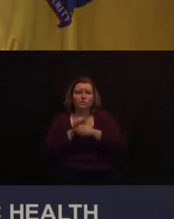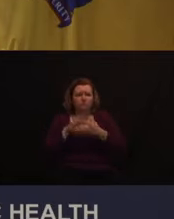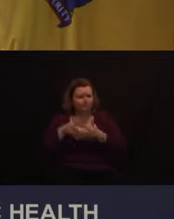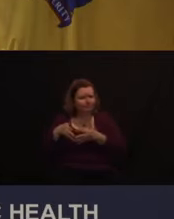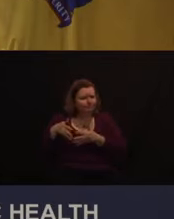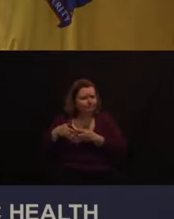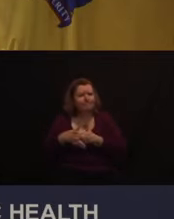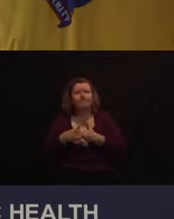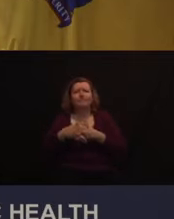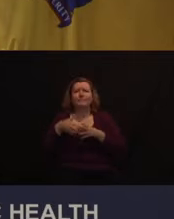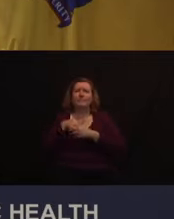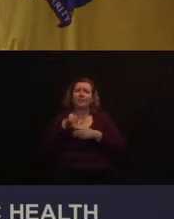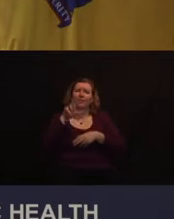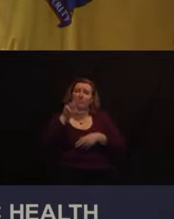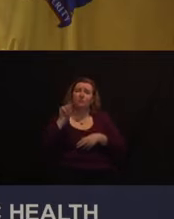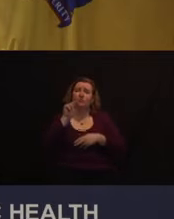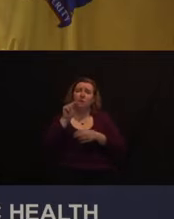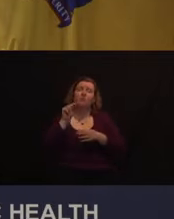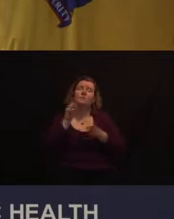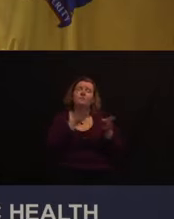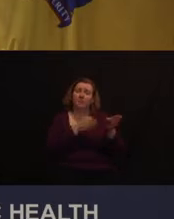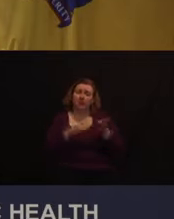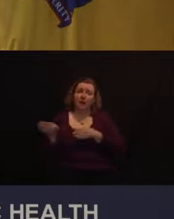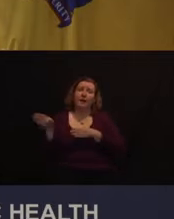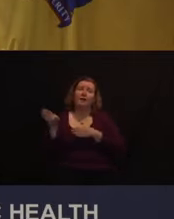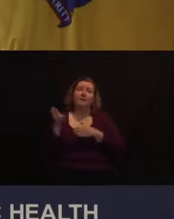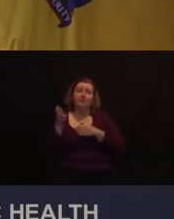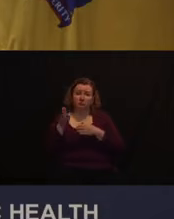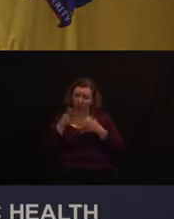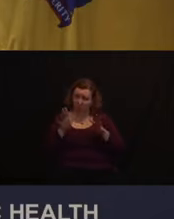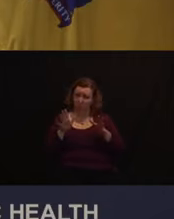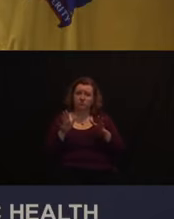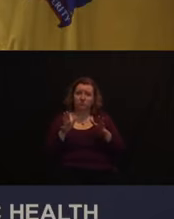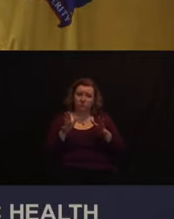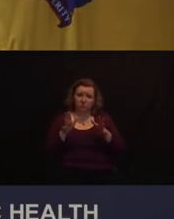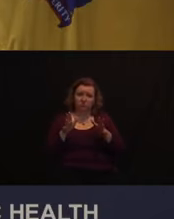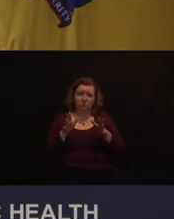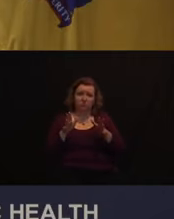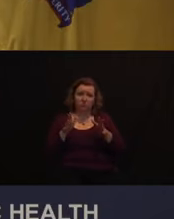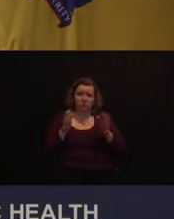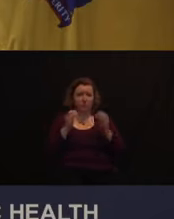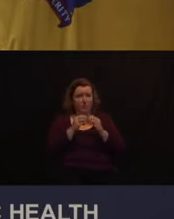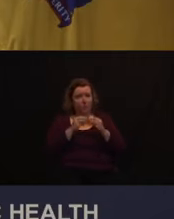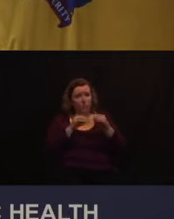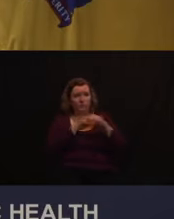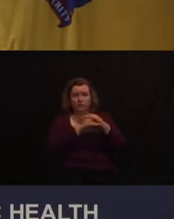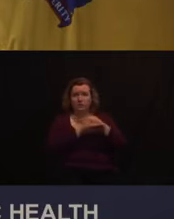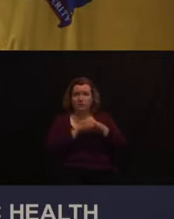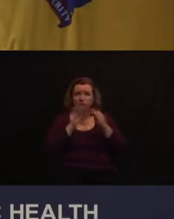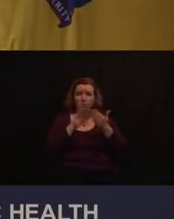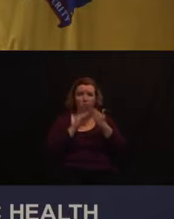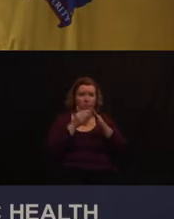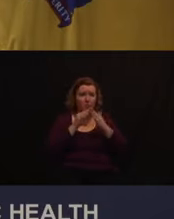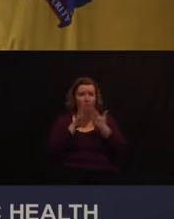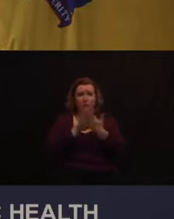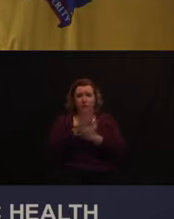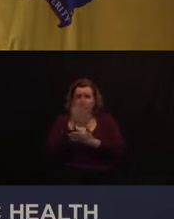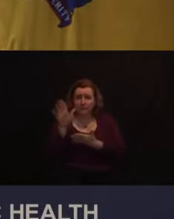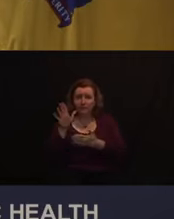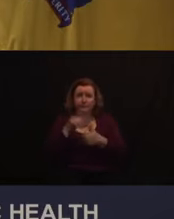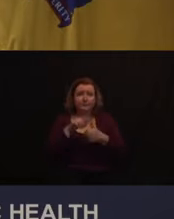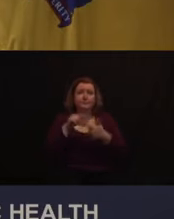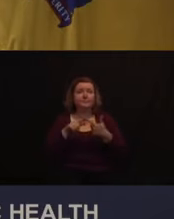plan. That access to community college, access to pre-K, climate